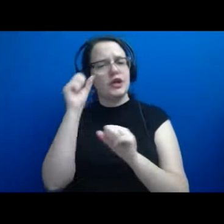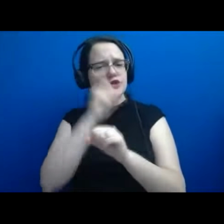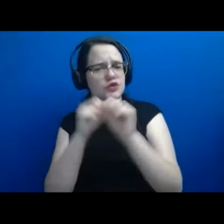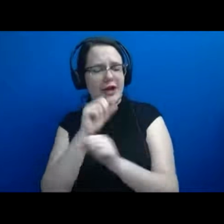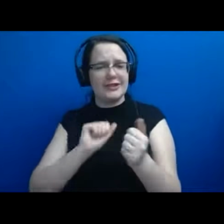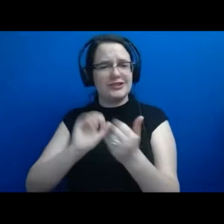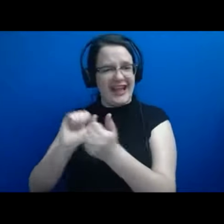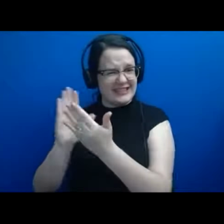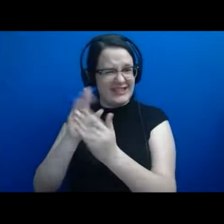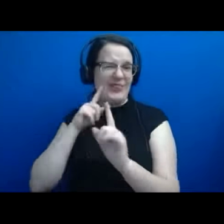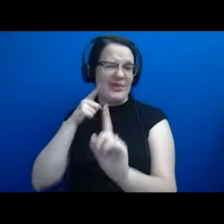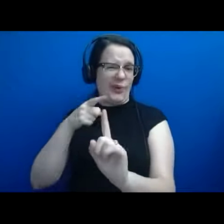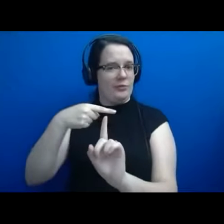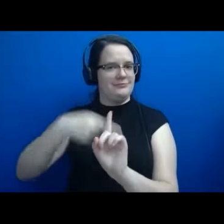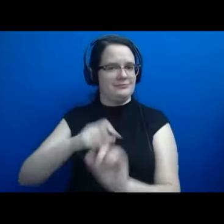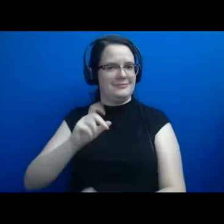in September.